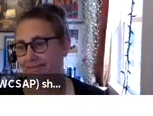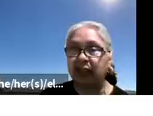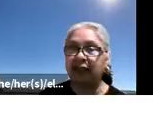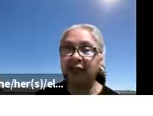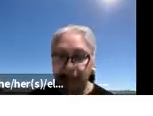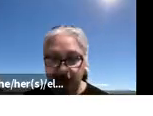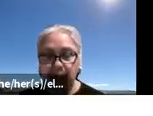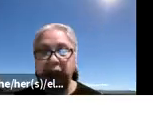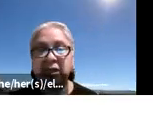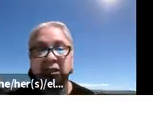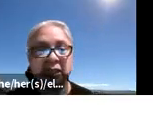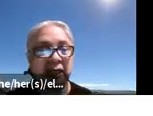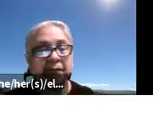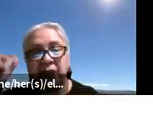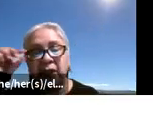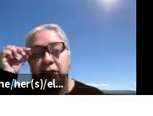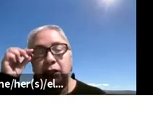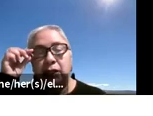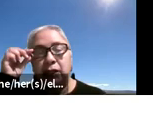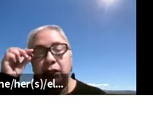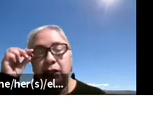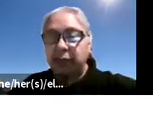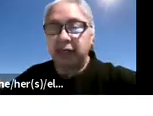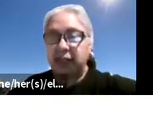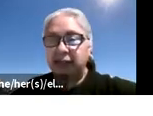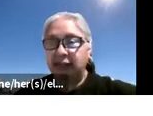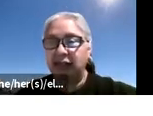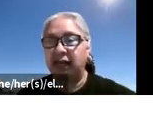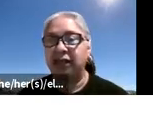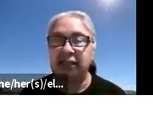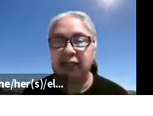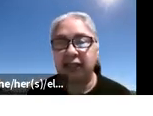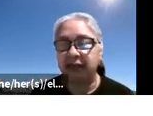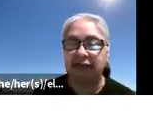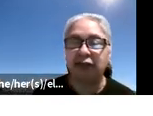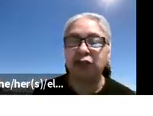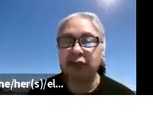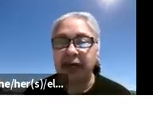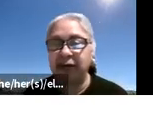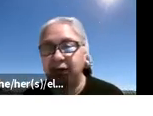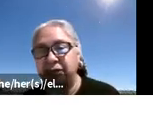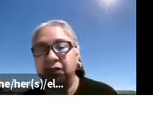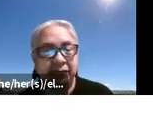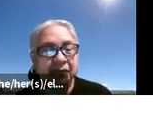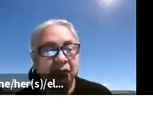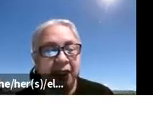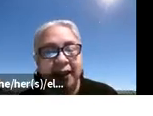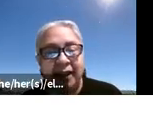Thank you, Michelle. This is Patricia. Good morning, everybody. Look at that sunny virtual